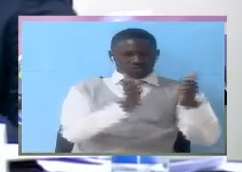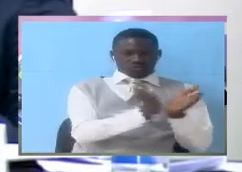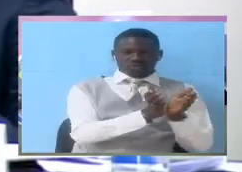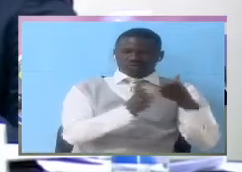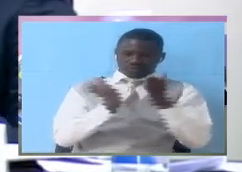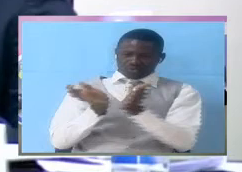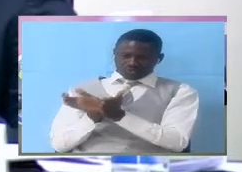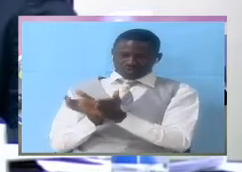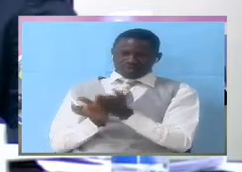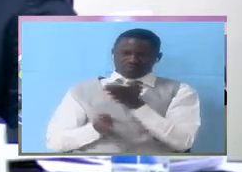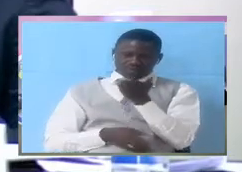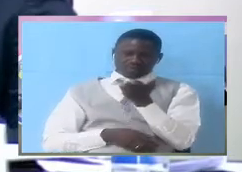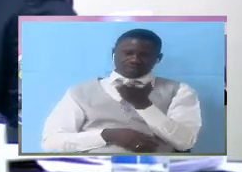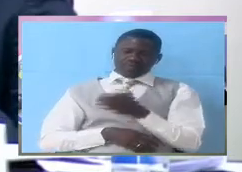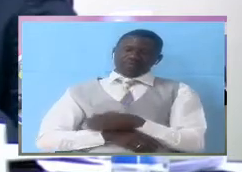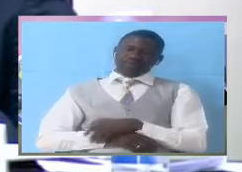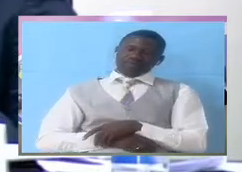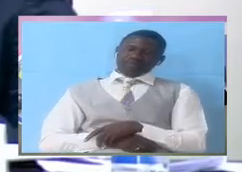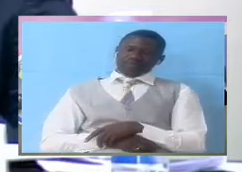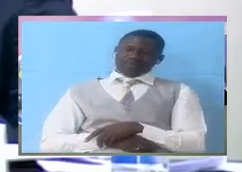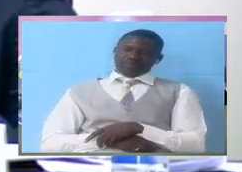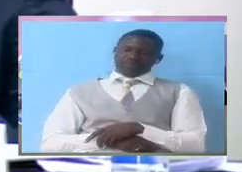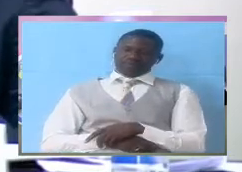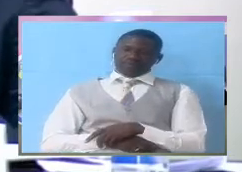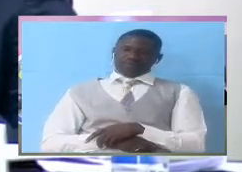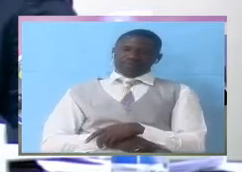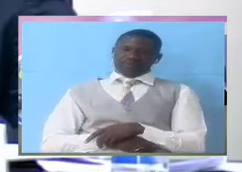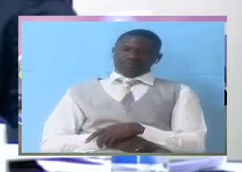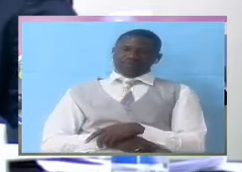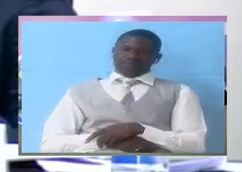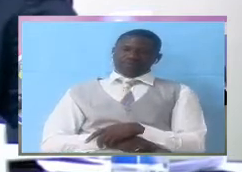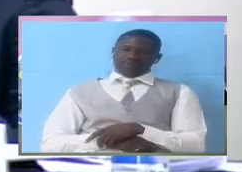bobu nonu dafa melni dañ ko xaj ci ñeneenti fann